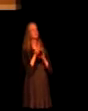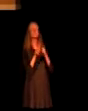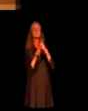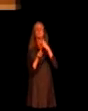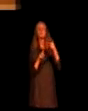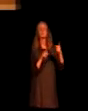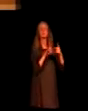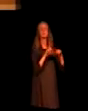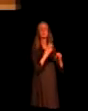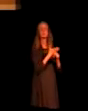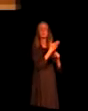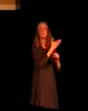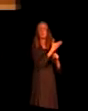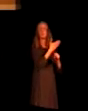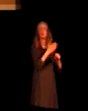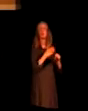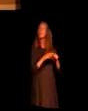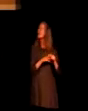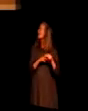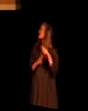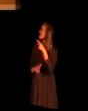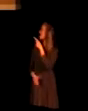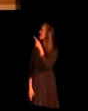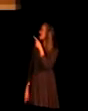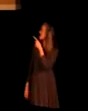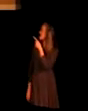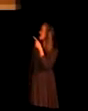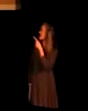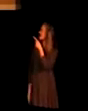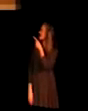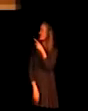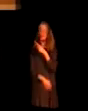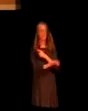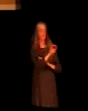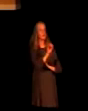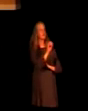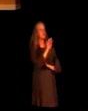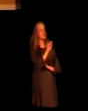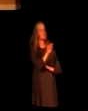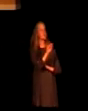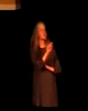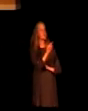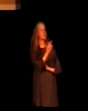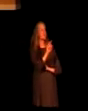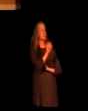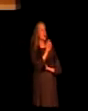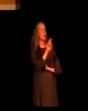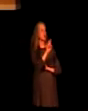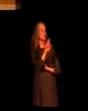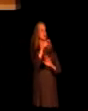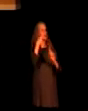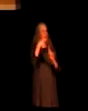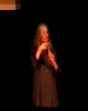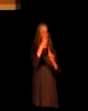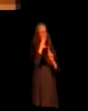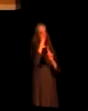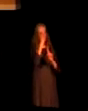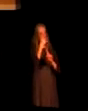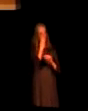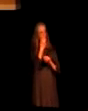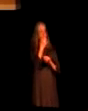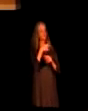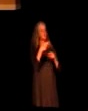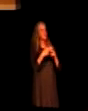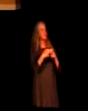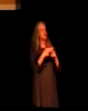bit earlier. This guy down here, Jim Tucker, invented this thing called the